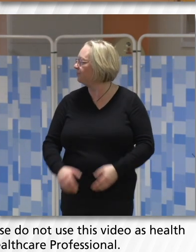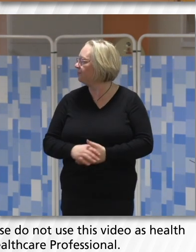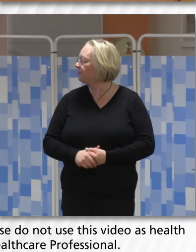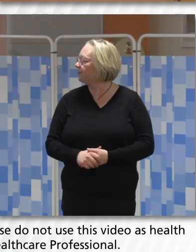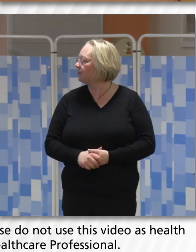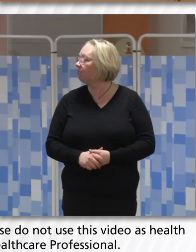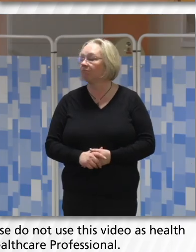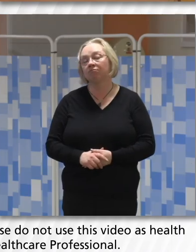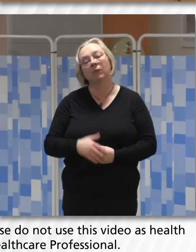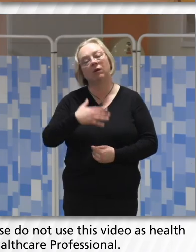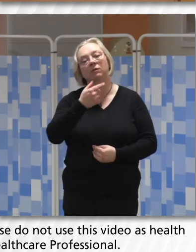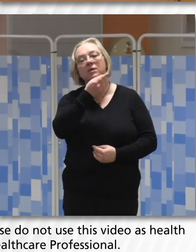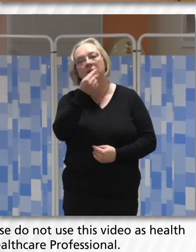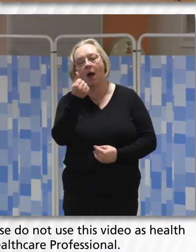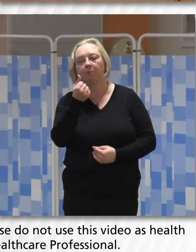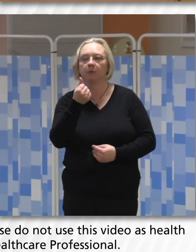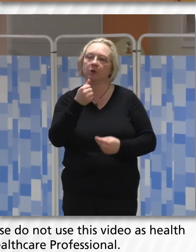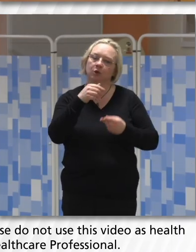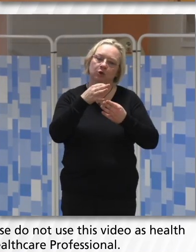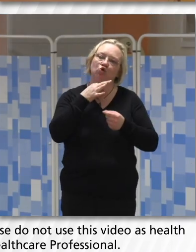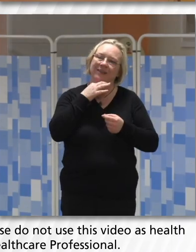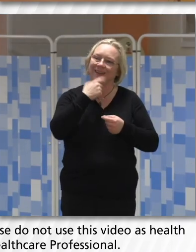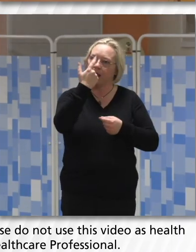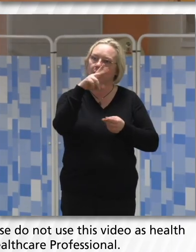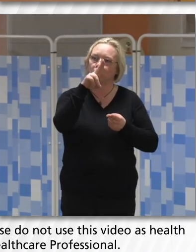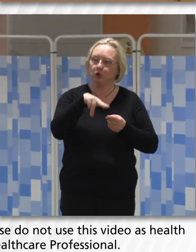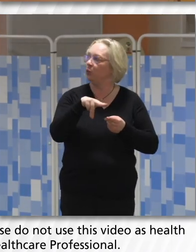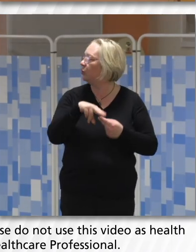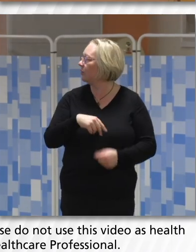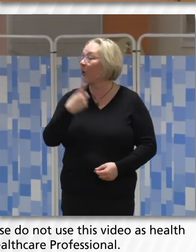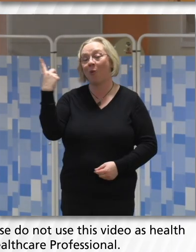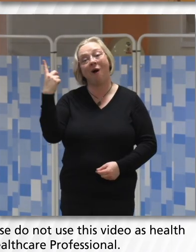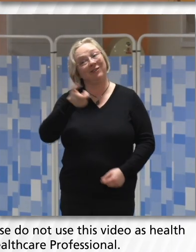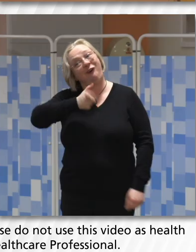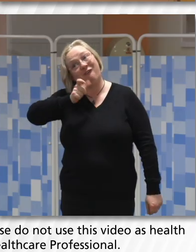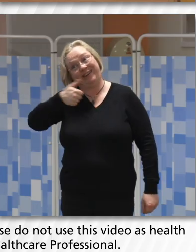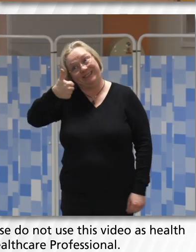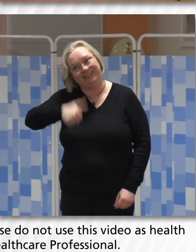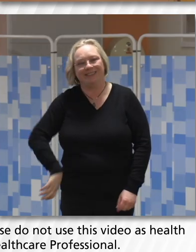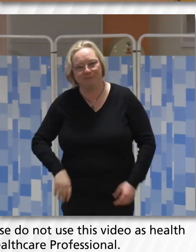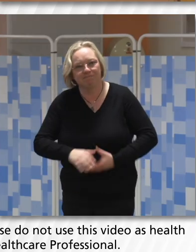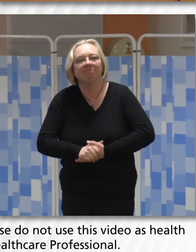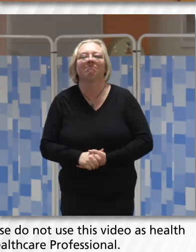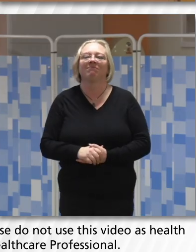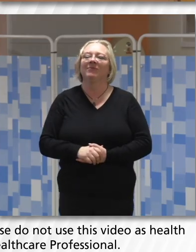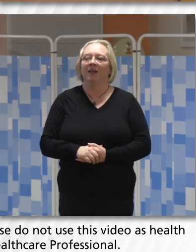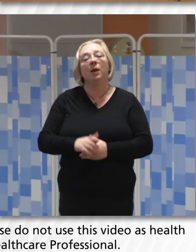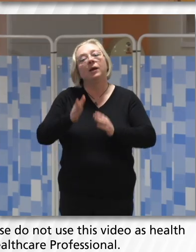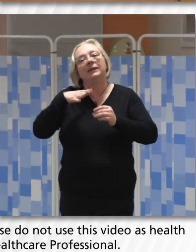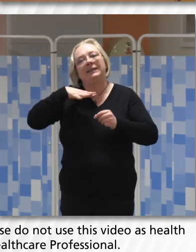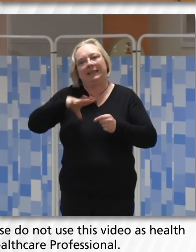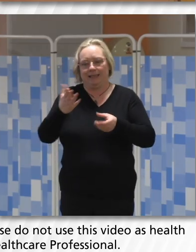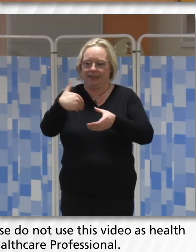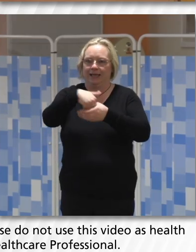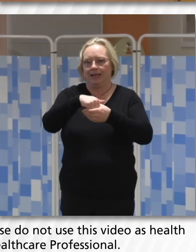there are things that you can do that can reduce your risk. And one is drinking coffee. It does have to have the caffeine in it, so